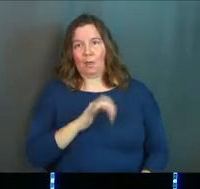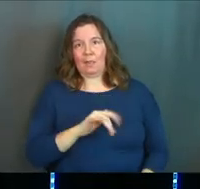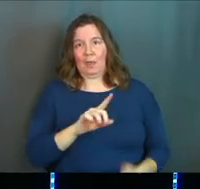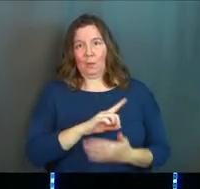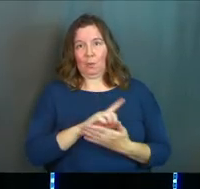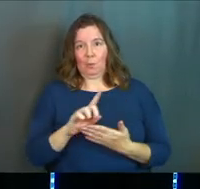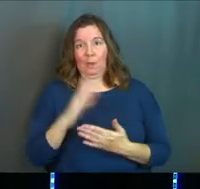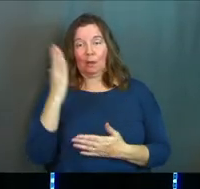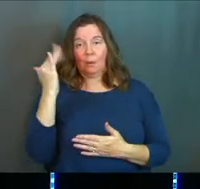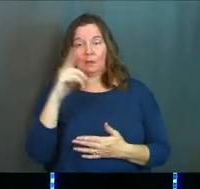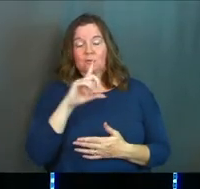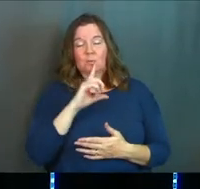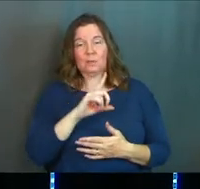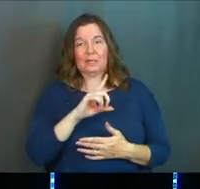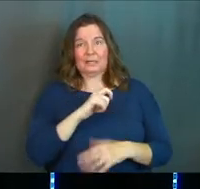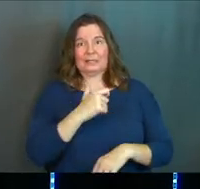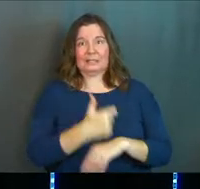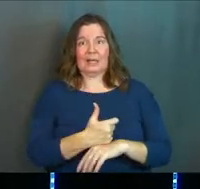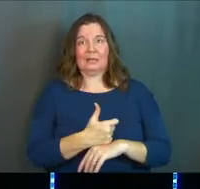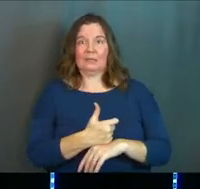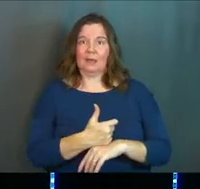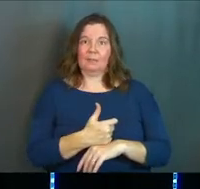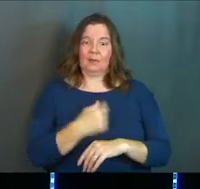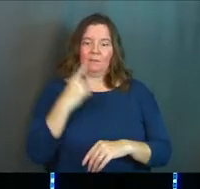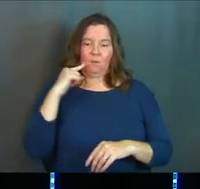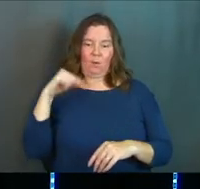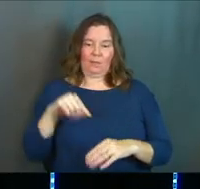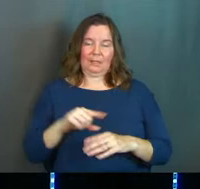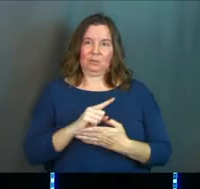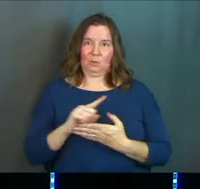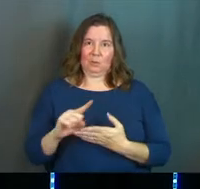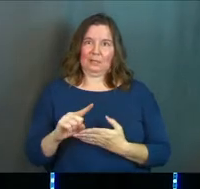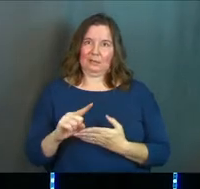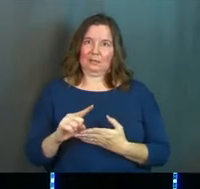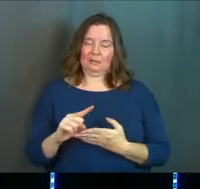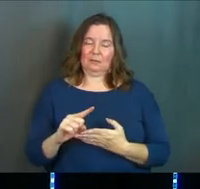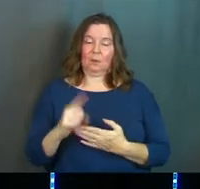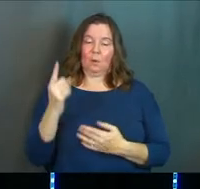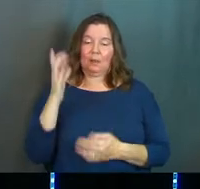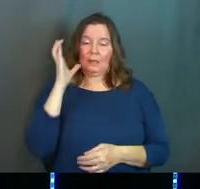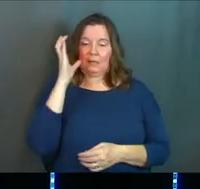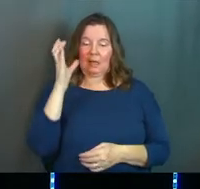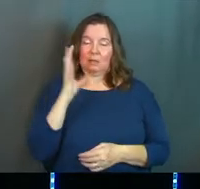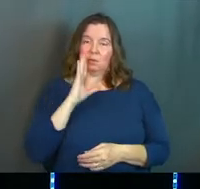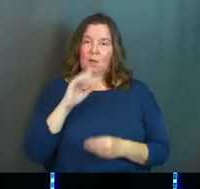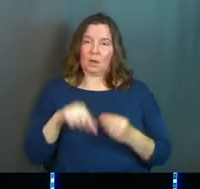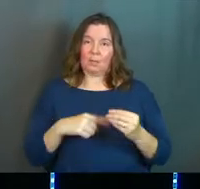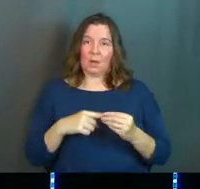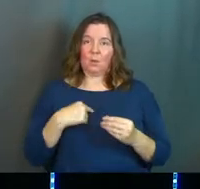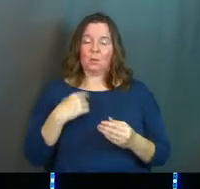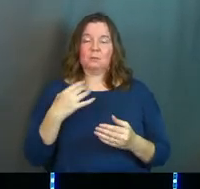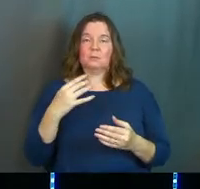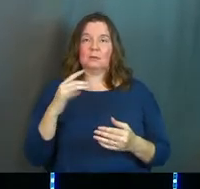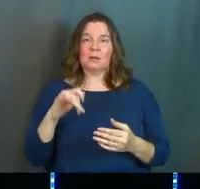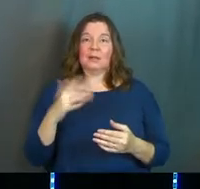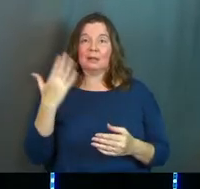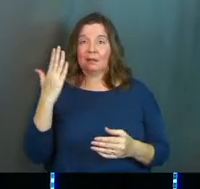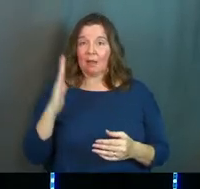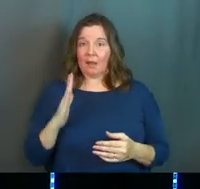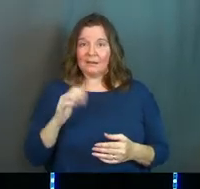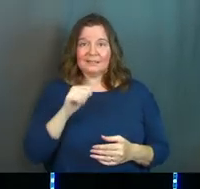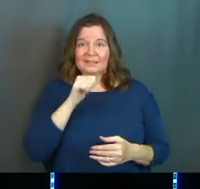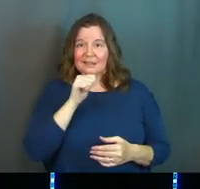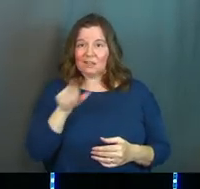particular week because it really sets the stage for this week. One of the concepts that we talked about was the fact that